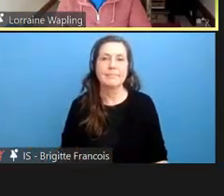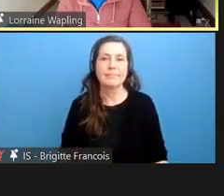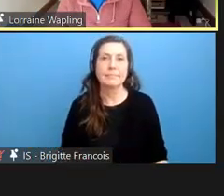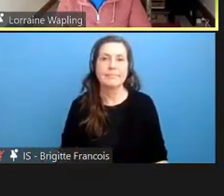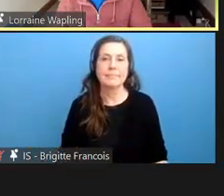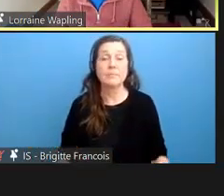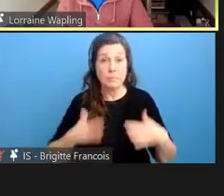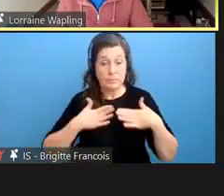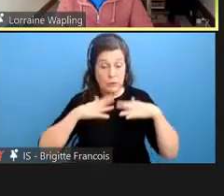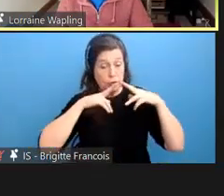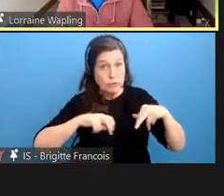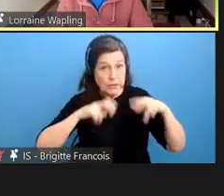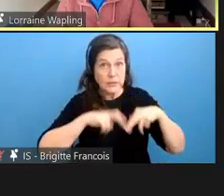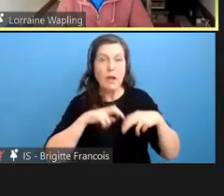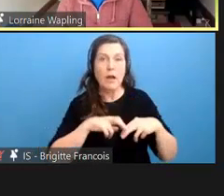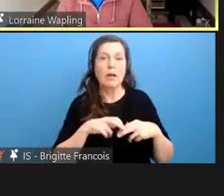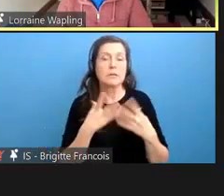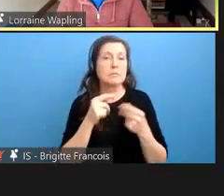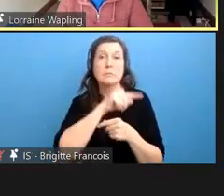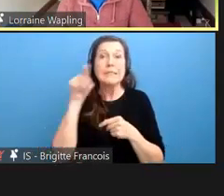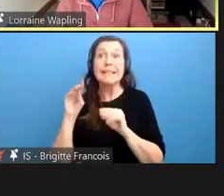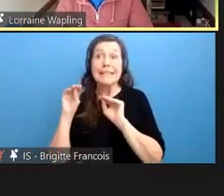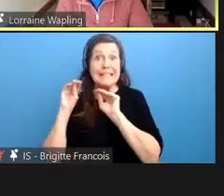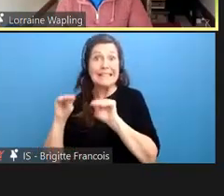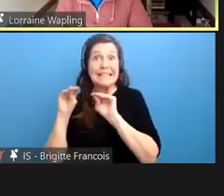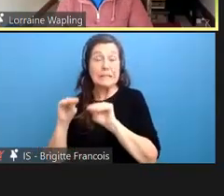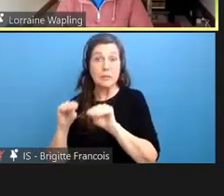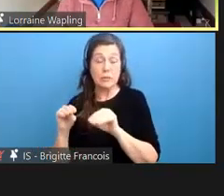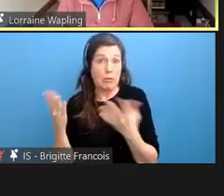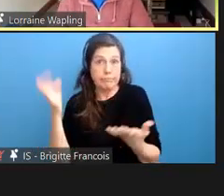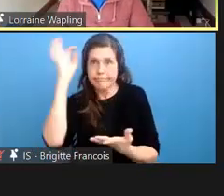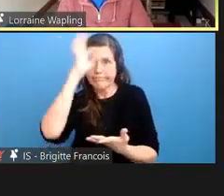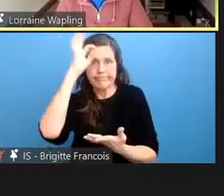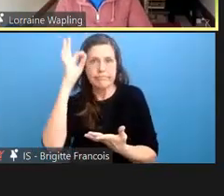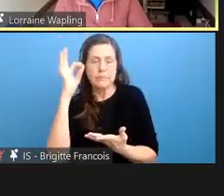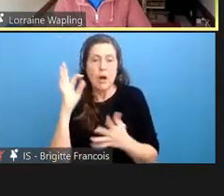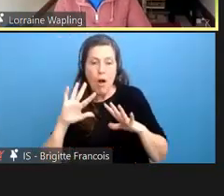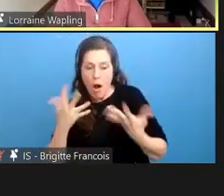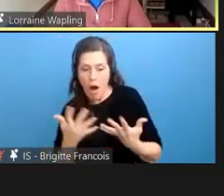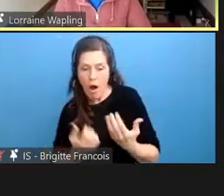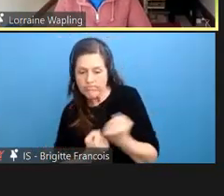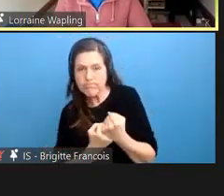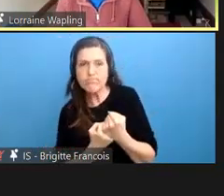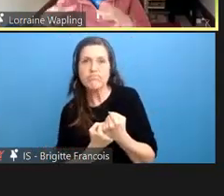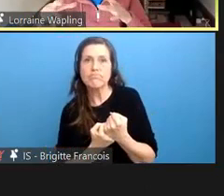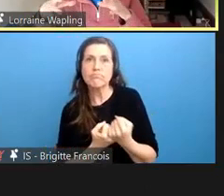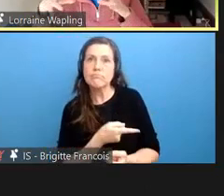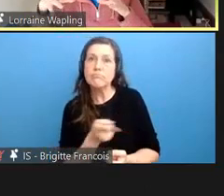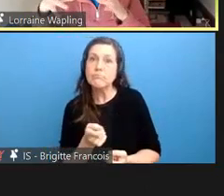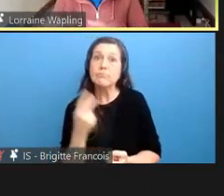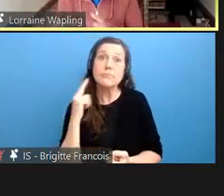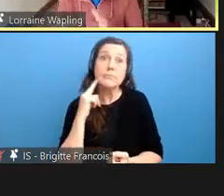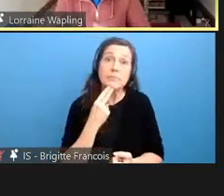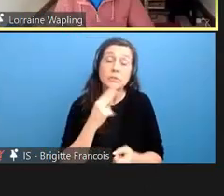often really unaware and unprepared for how to support young deaf children when they start school.